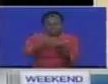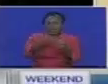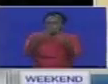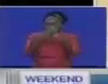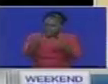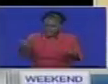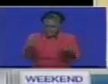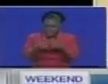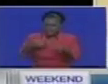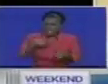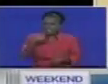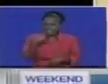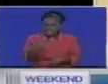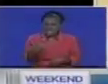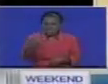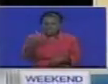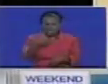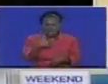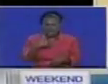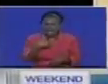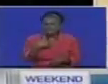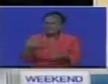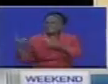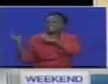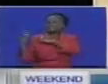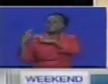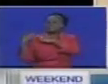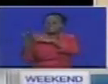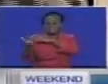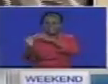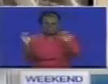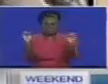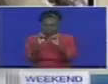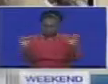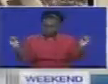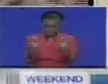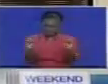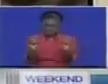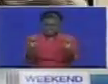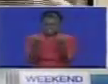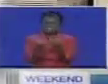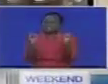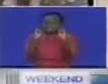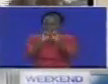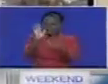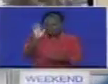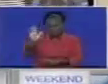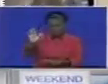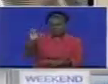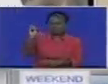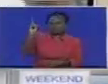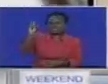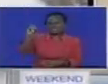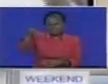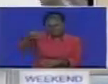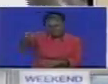we had really no part to play in that. As Ngunjiri said, the execution looks very ODM. The people